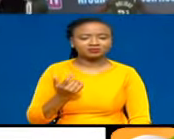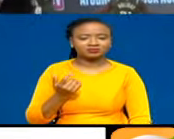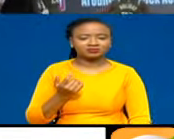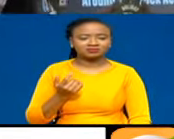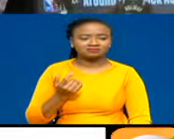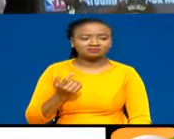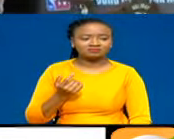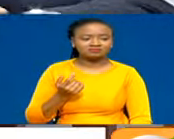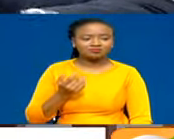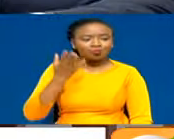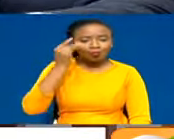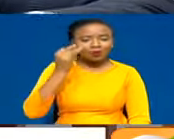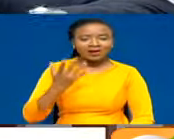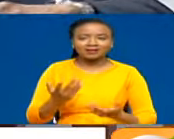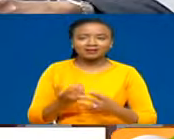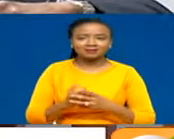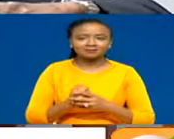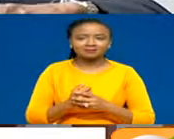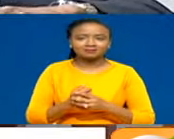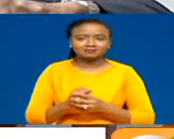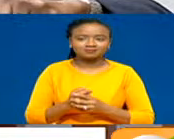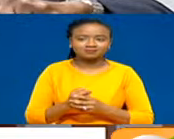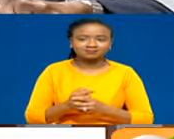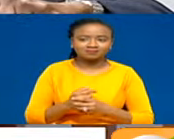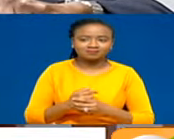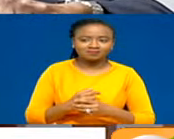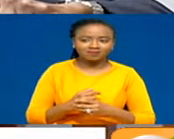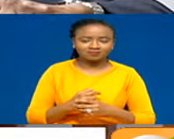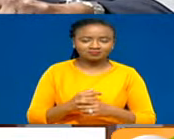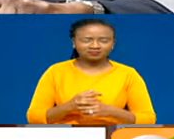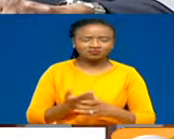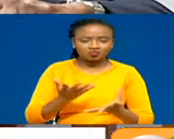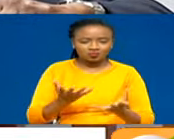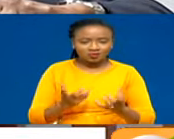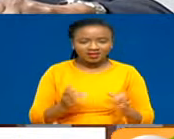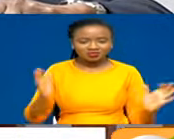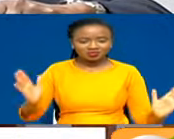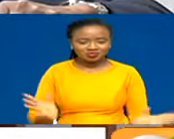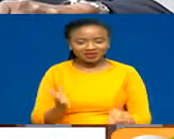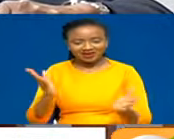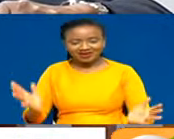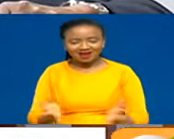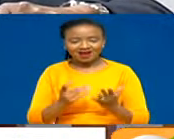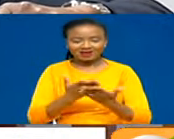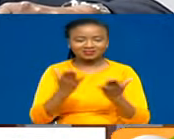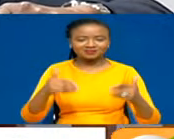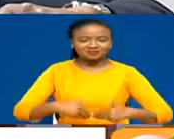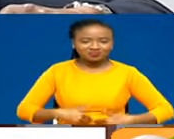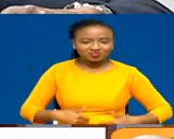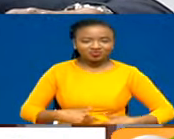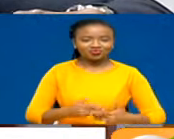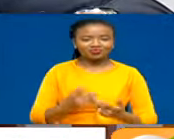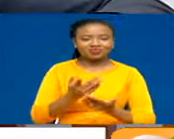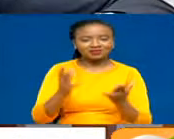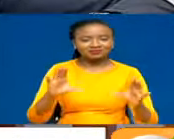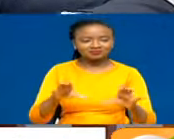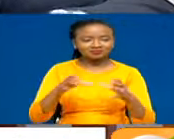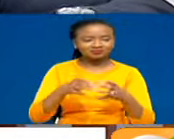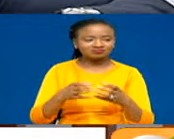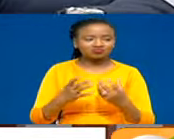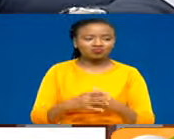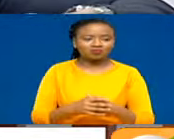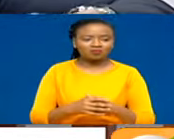moving. Yeah, because we really have to encourage this youth and this generation, yeah, because